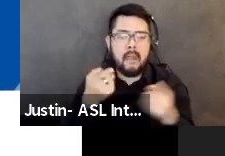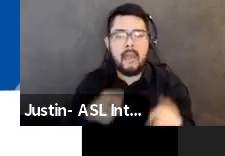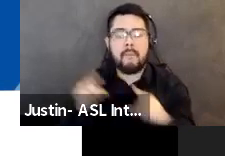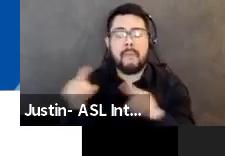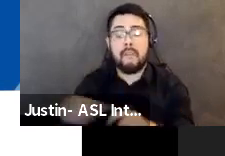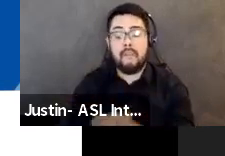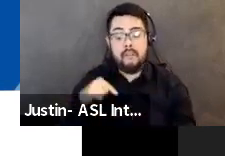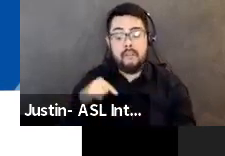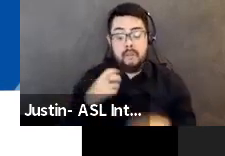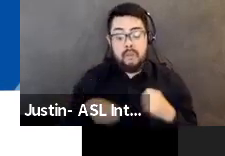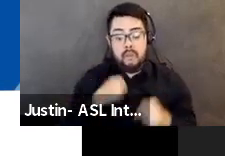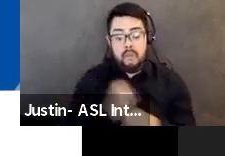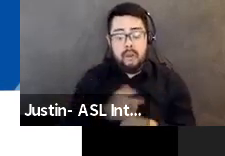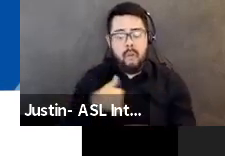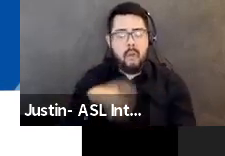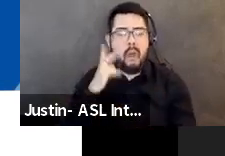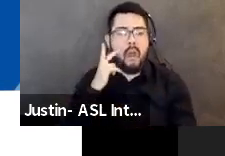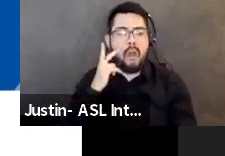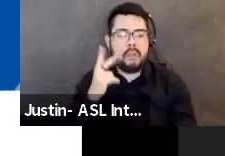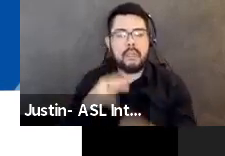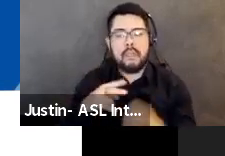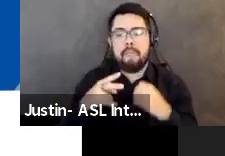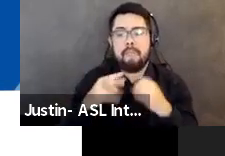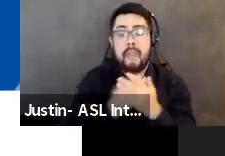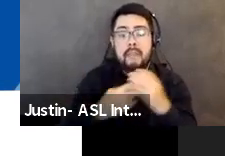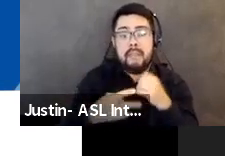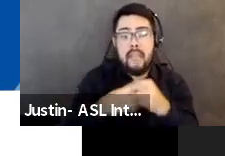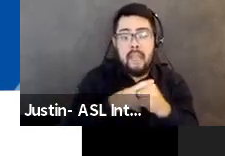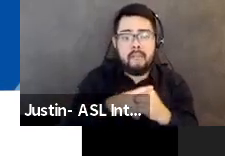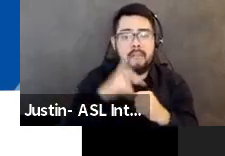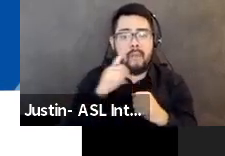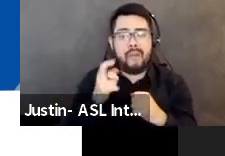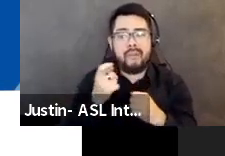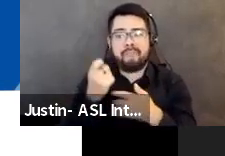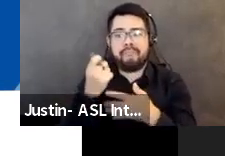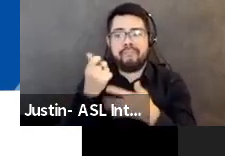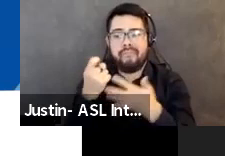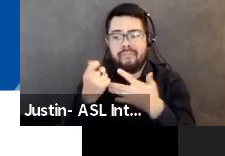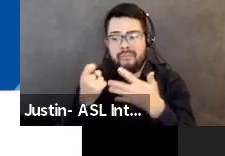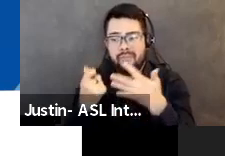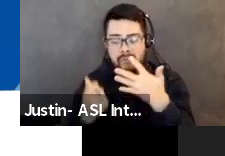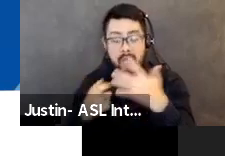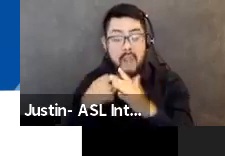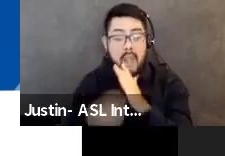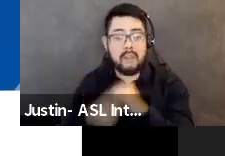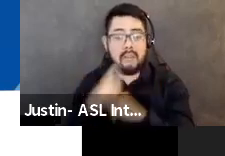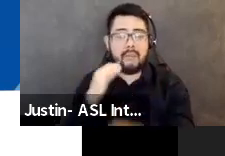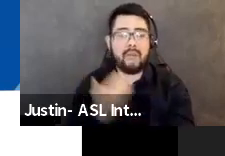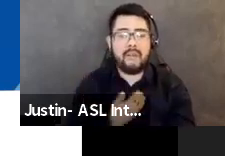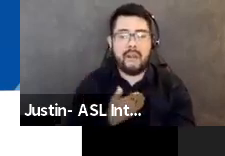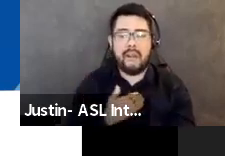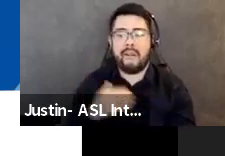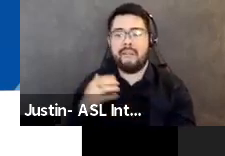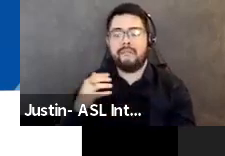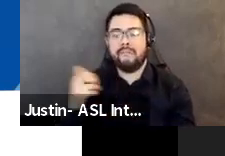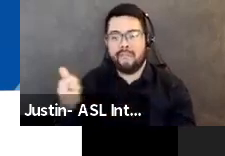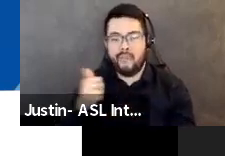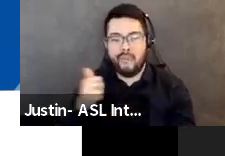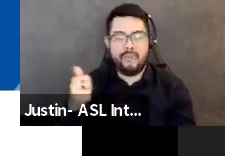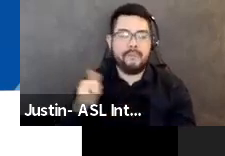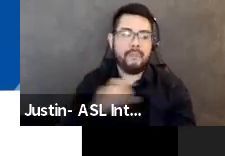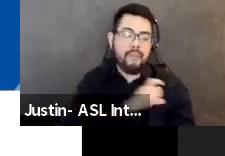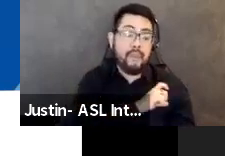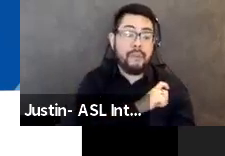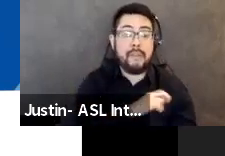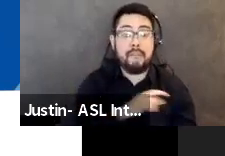coming year we're also going to see savings based on the removal of costs associated with our mobile patrols all in all the